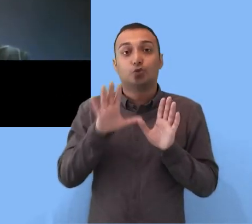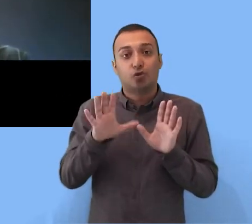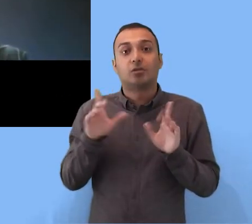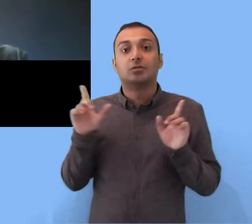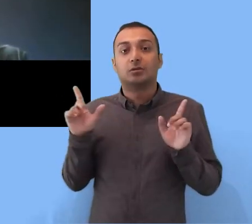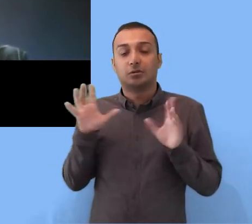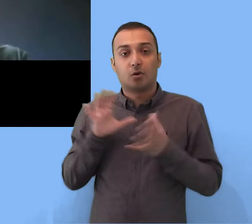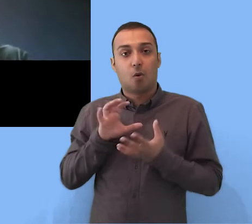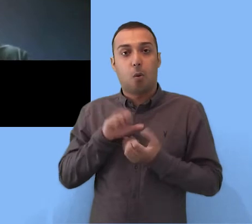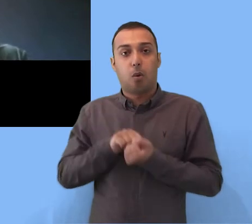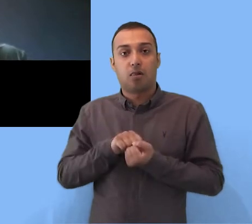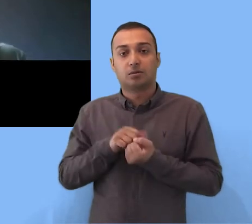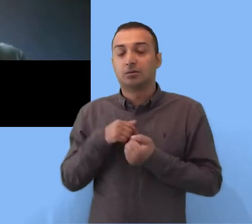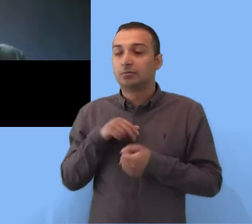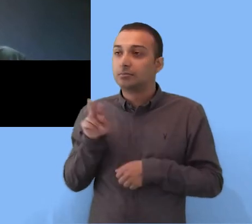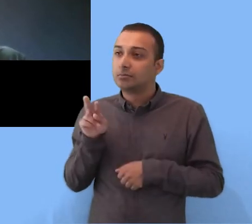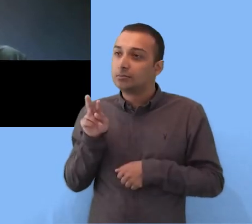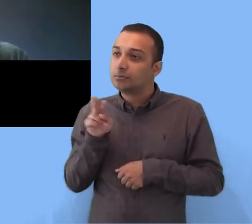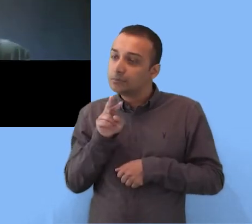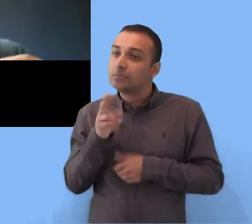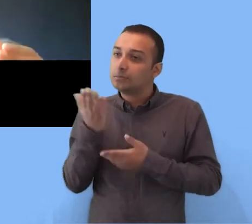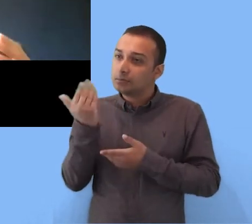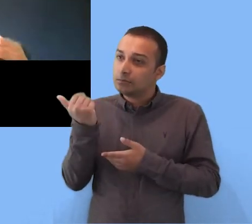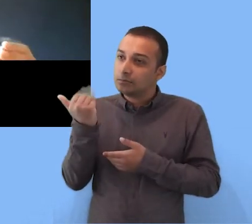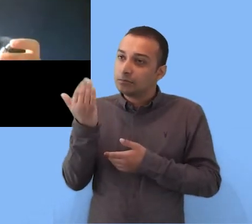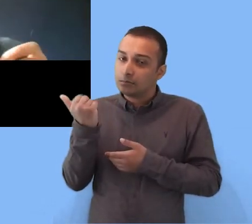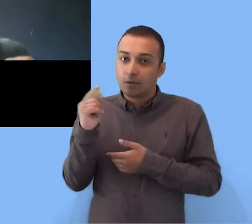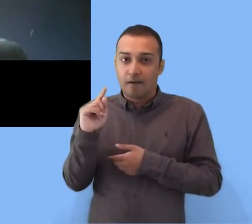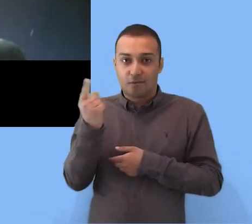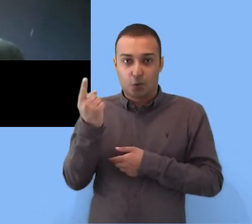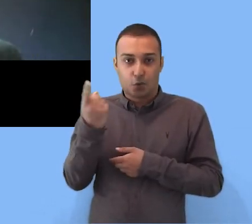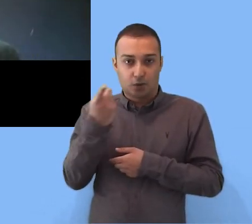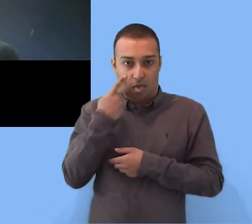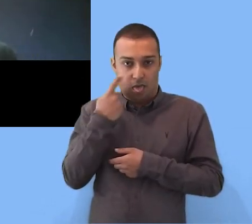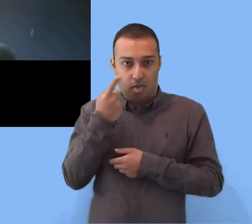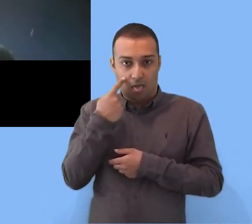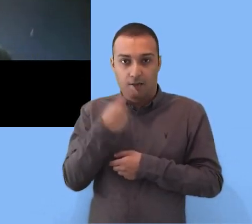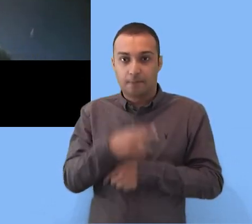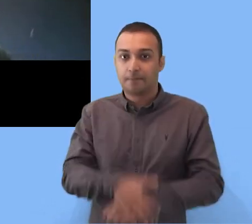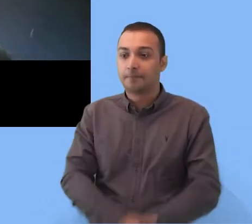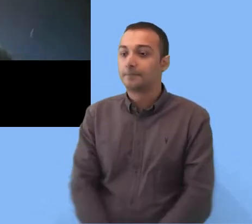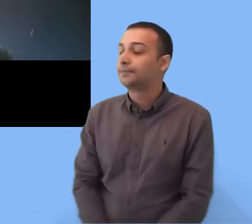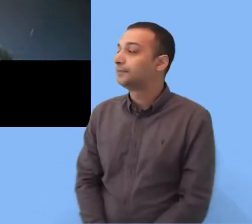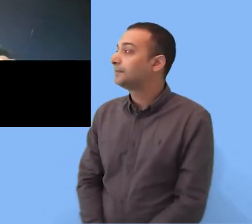Absolutely. The next question was around these anxious